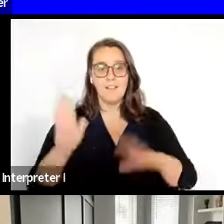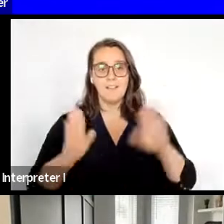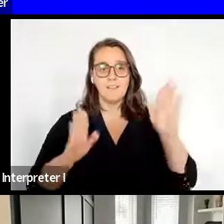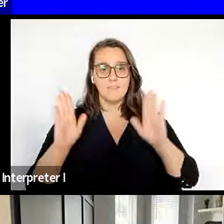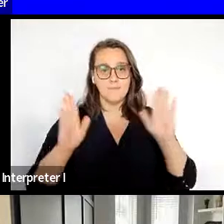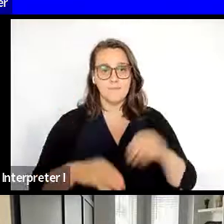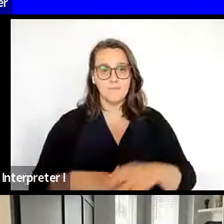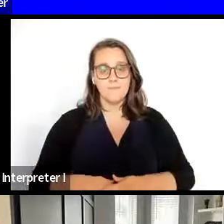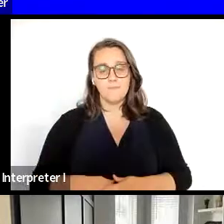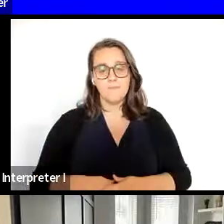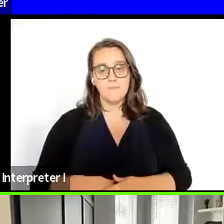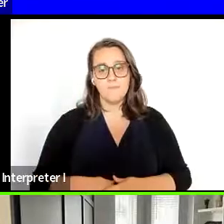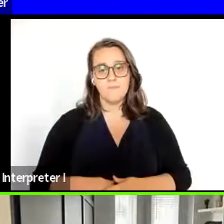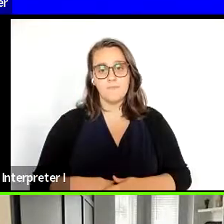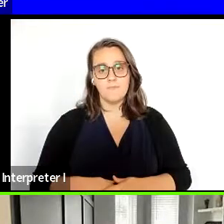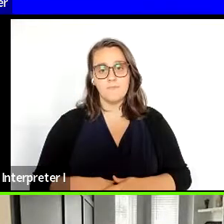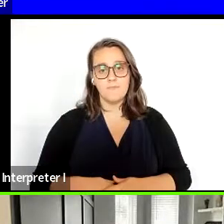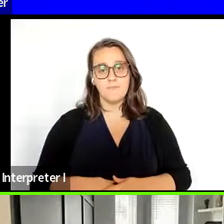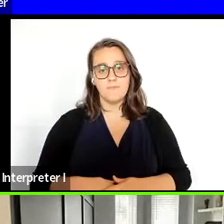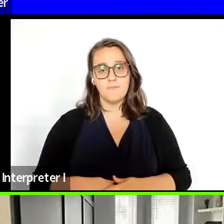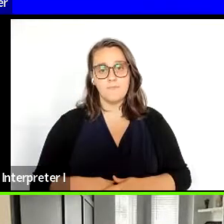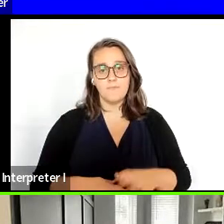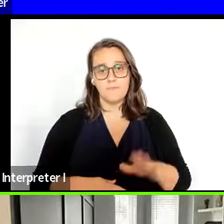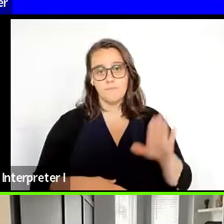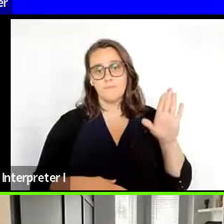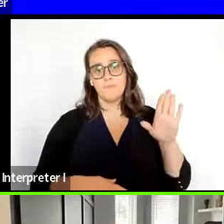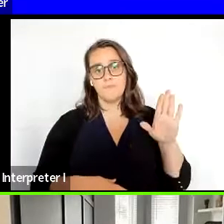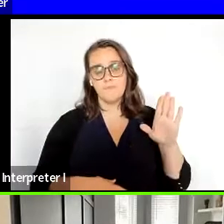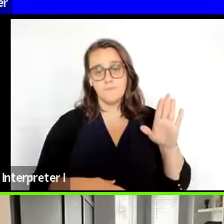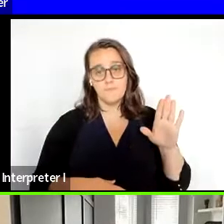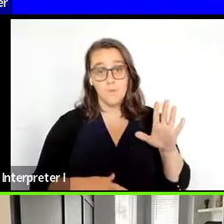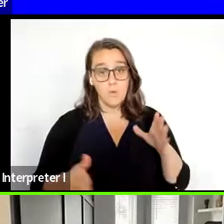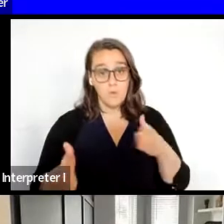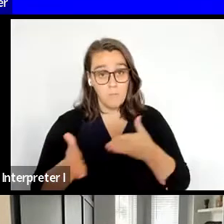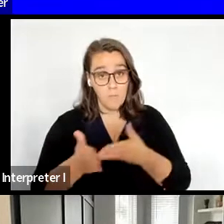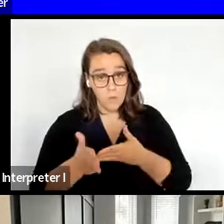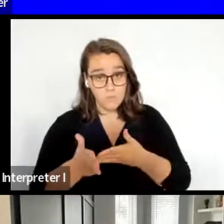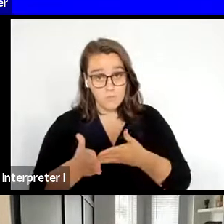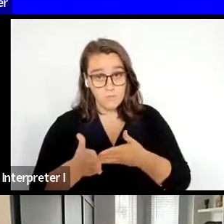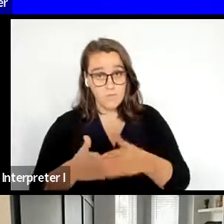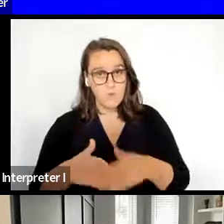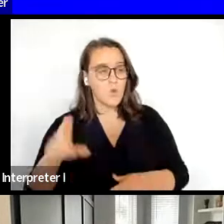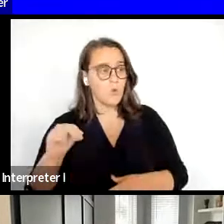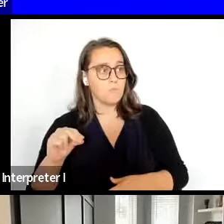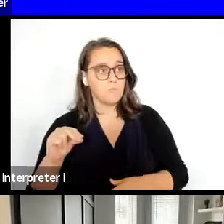Aye. Aye. Are there any no votes? No.